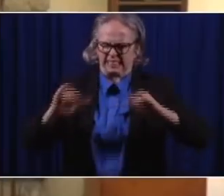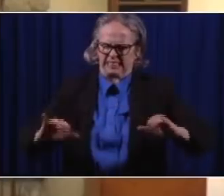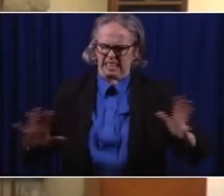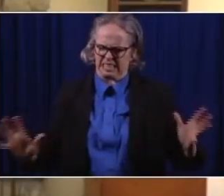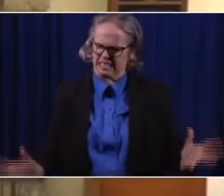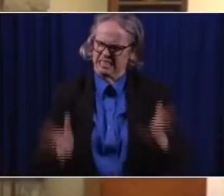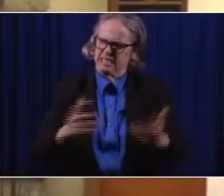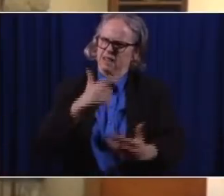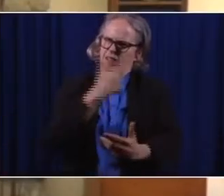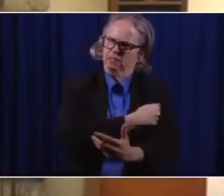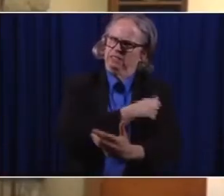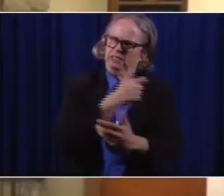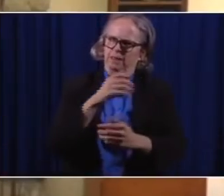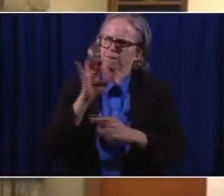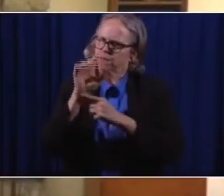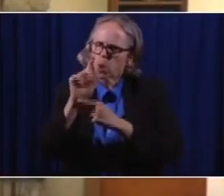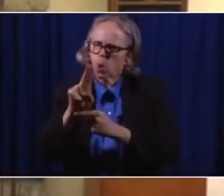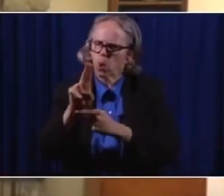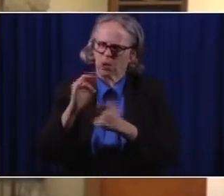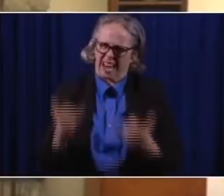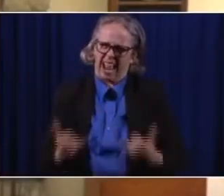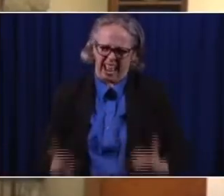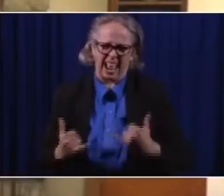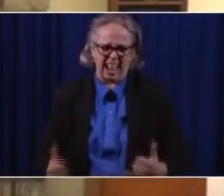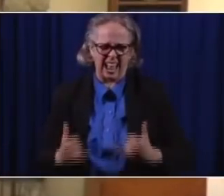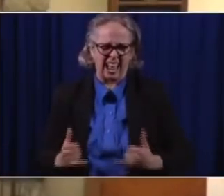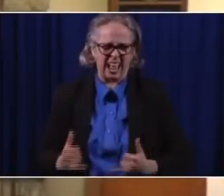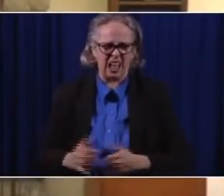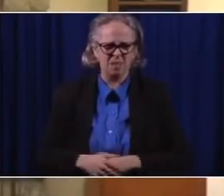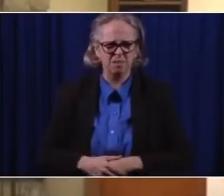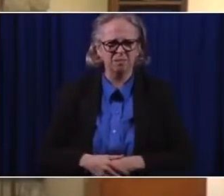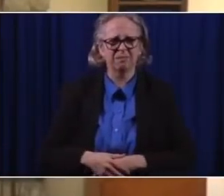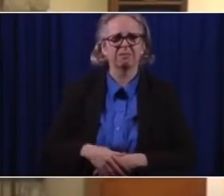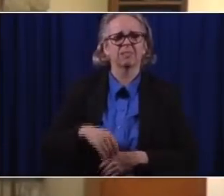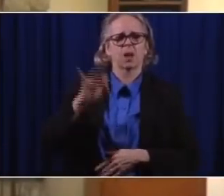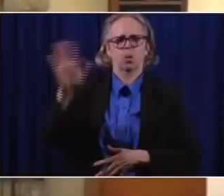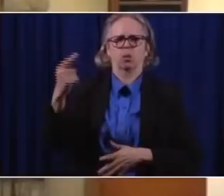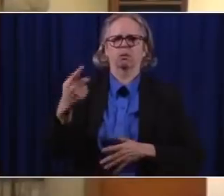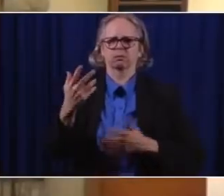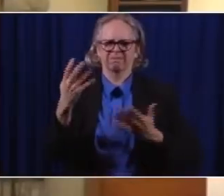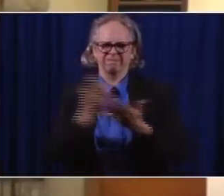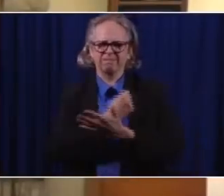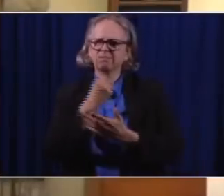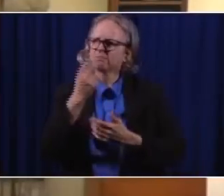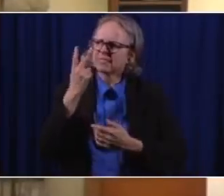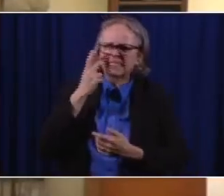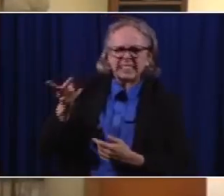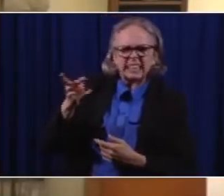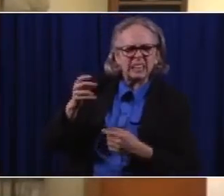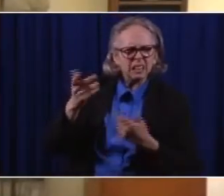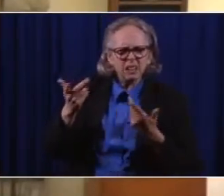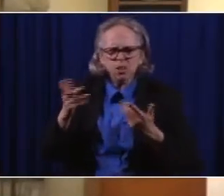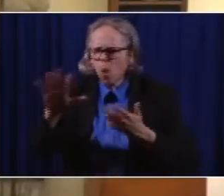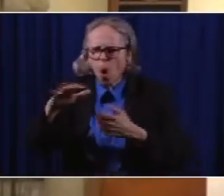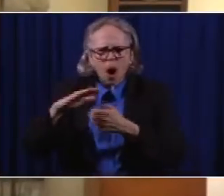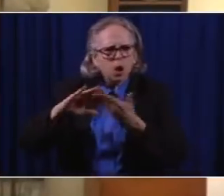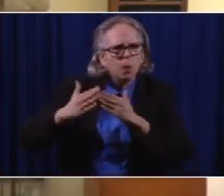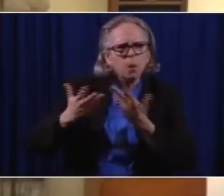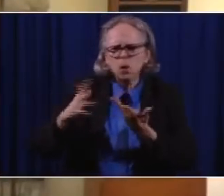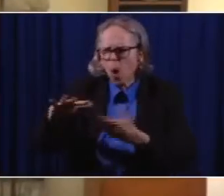and see what's going on in your community in regard to how widespread the flu is.